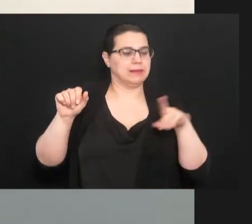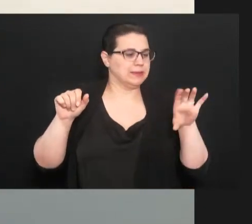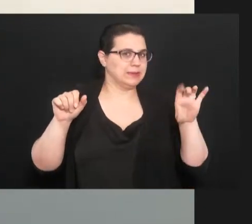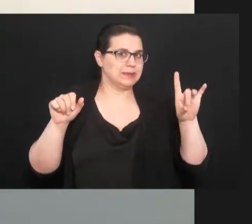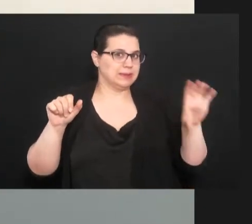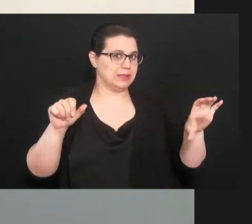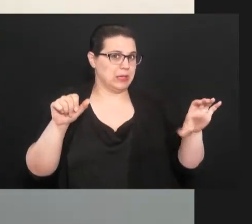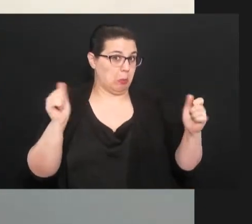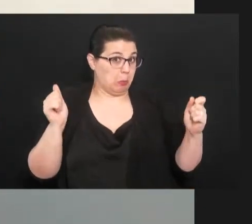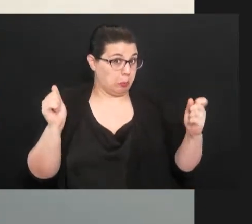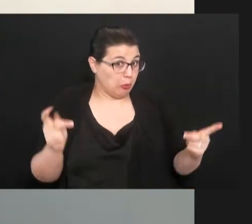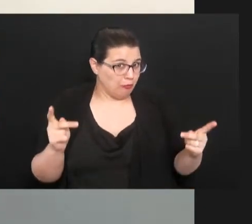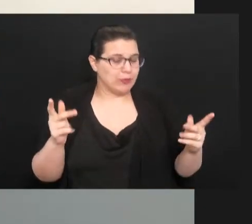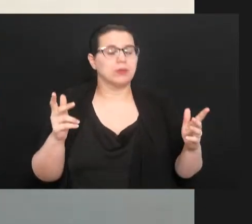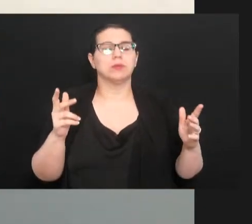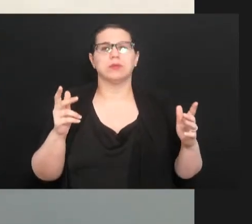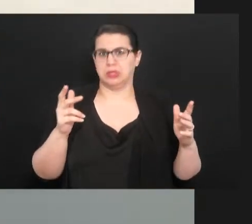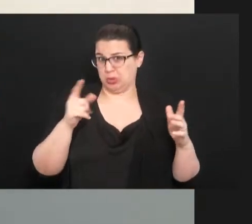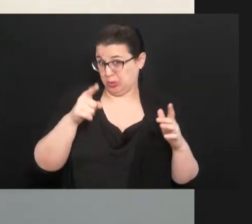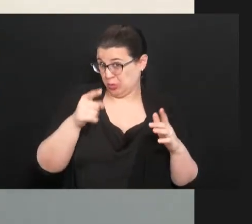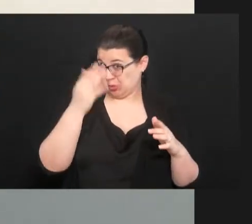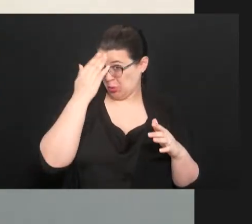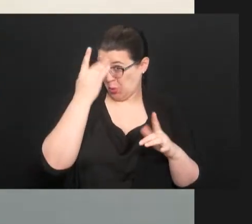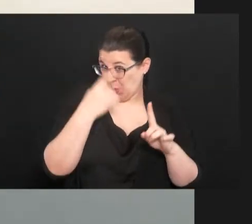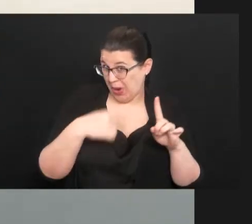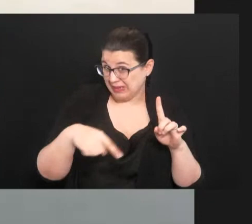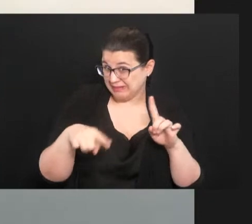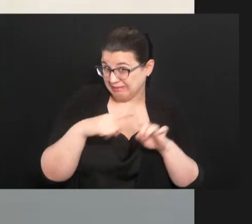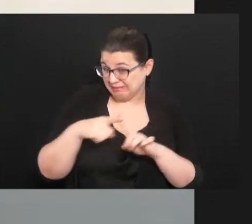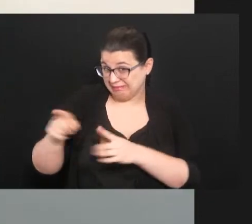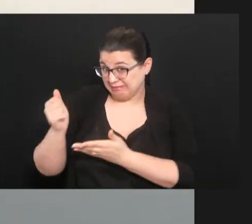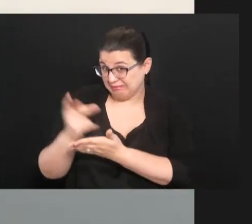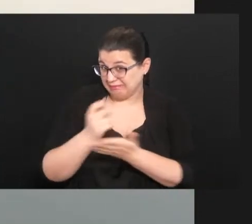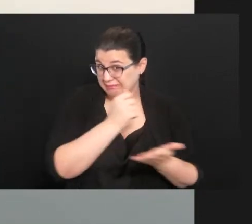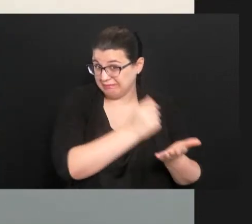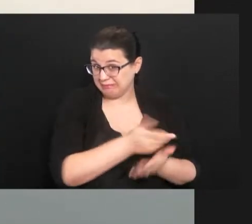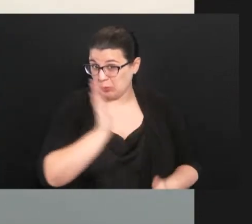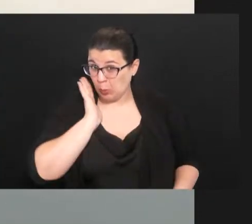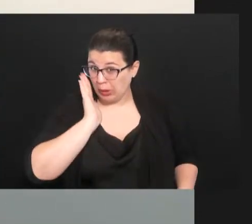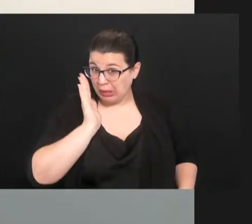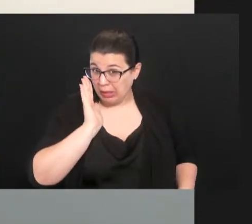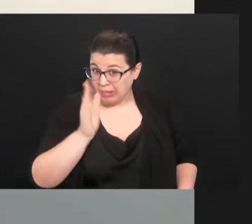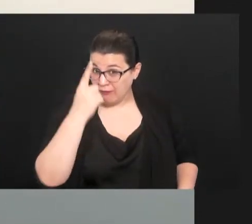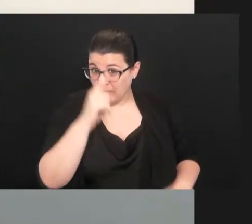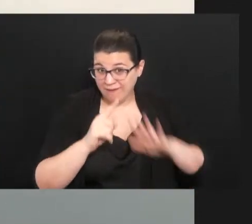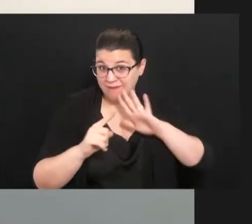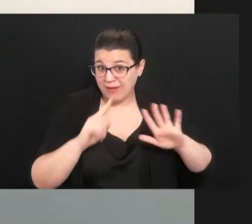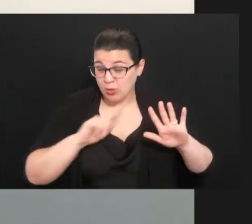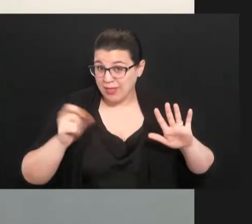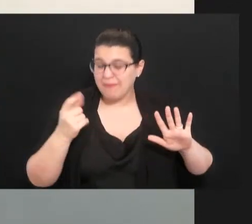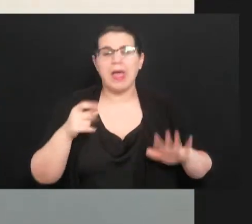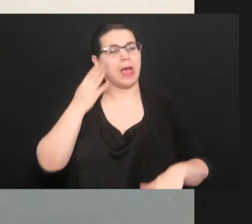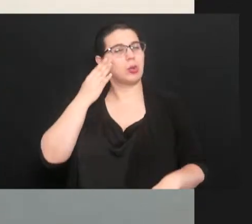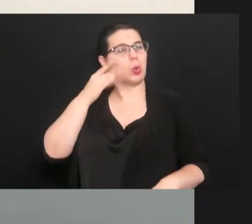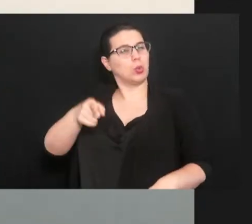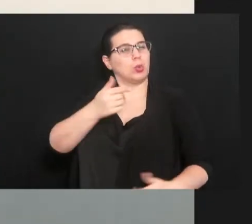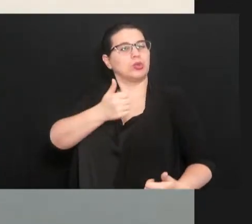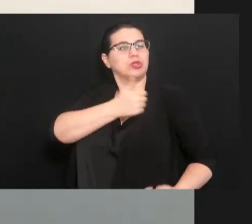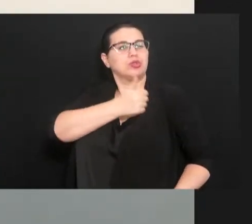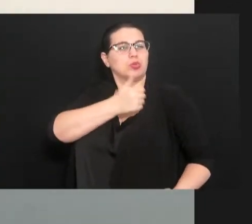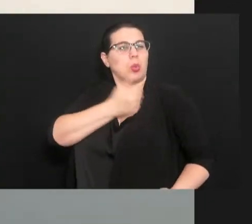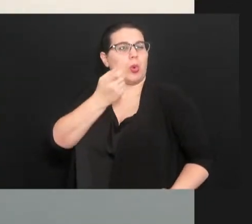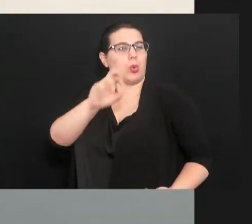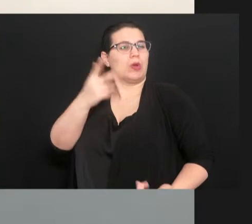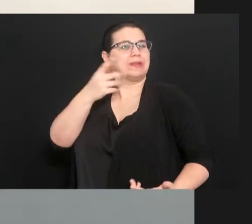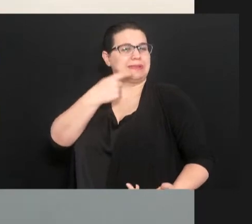be approved for that vaccine? And General Hoyer, I know you mentioned that we've purchased doses and that retail now can get their hands